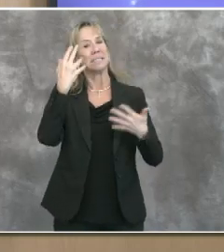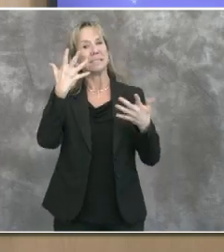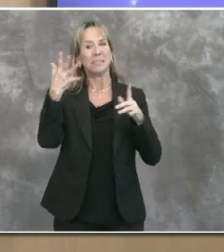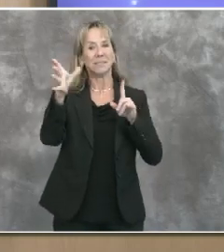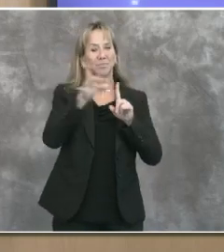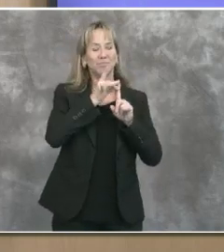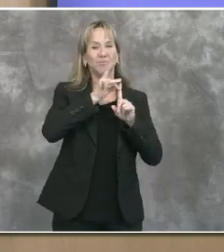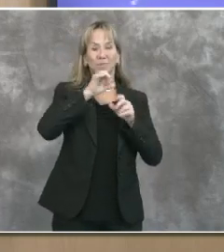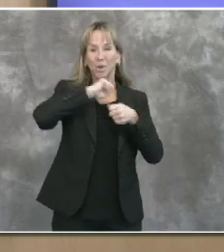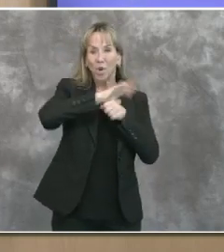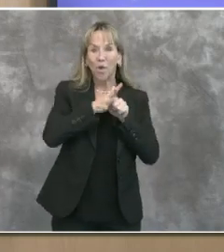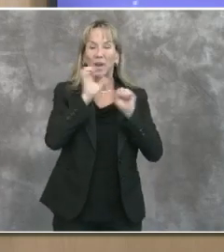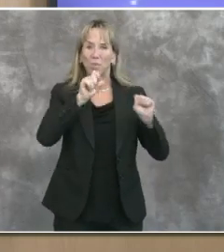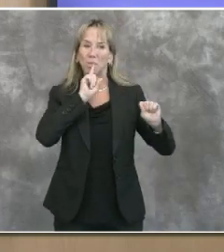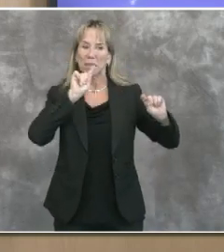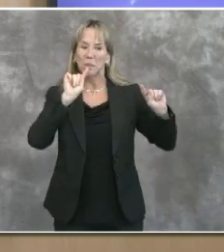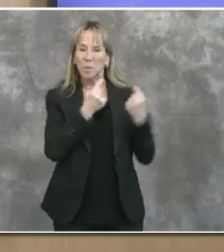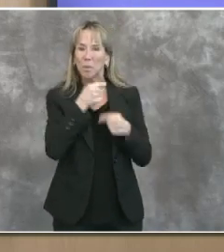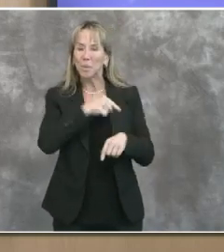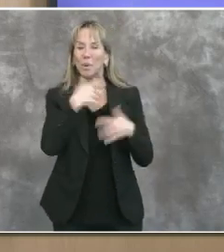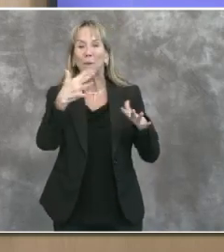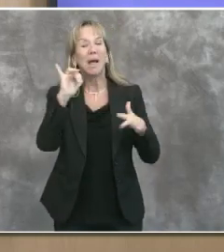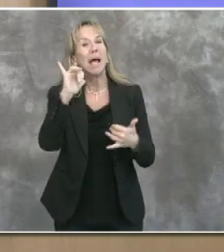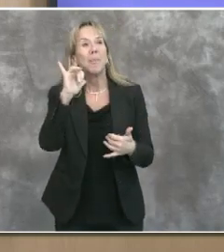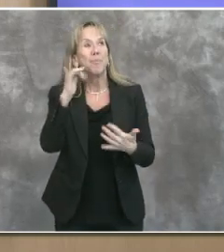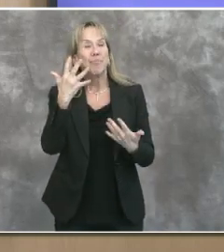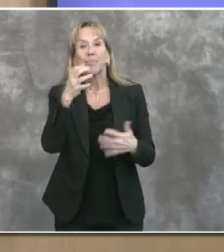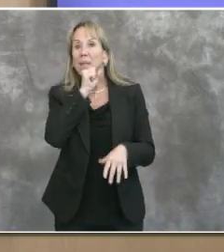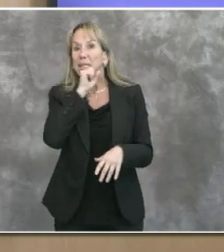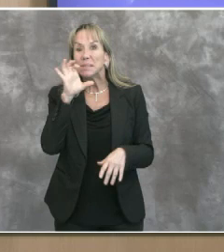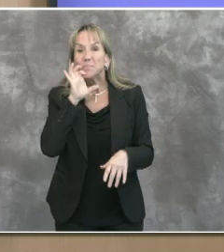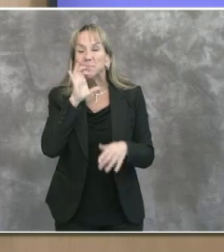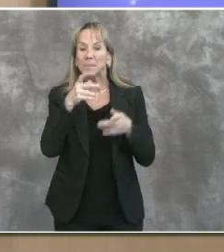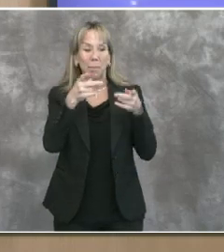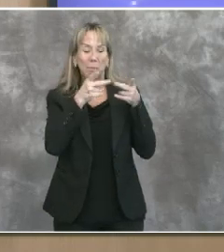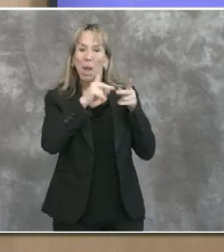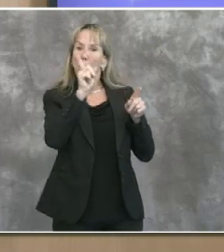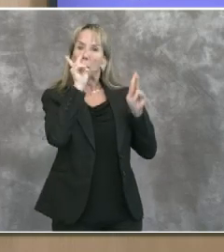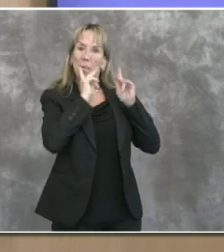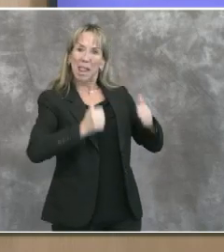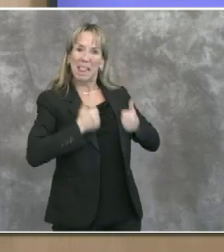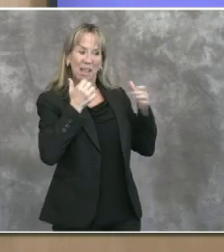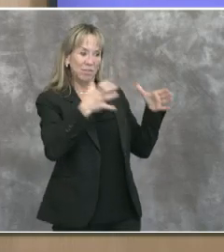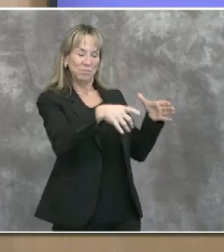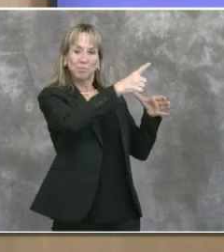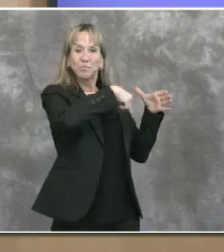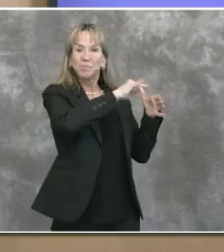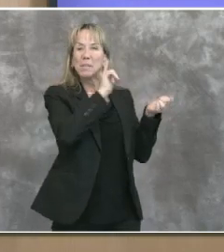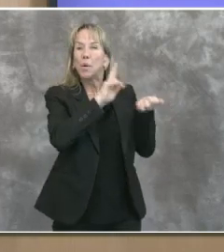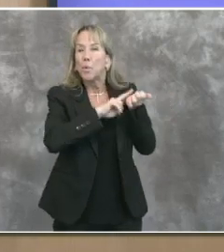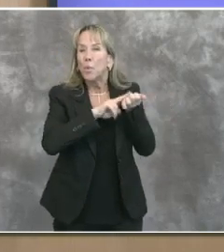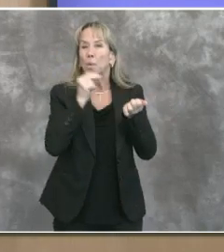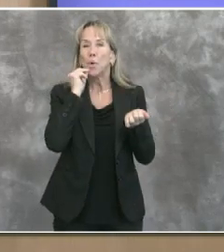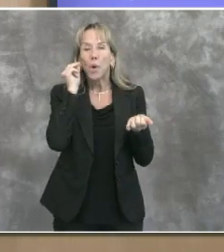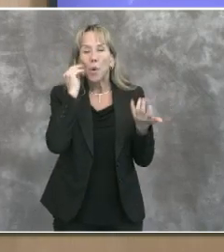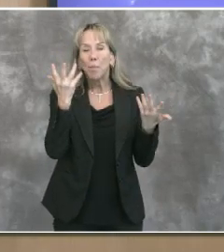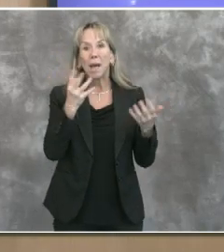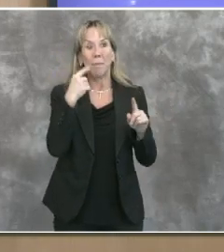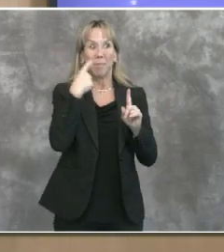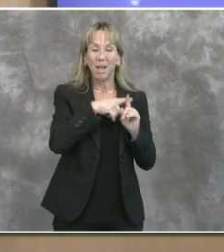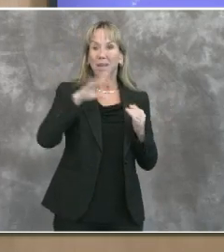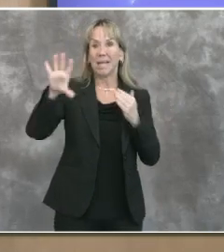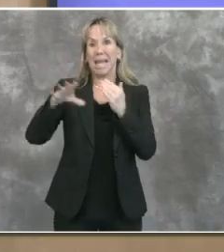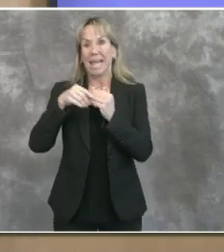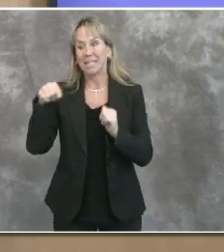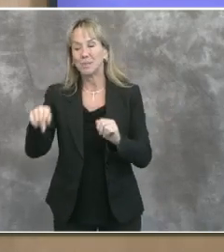COVID-19. In particular, these are efforts around our seniors, our congregate care settings, nursing homes, and the homeless, a series of efforts that we have